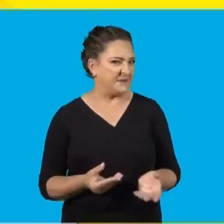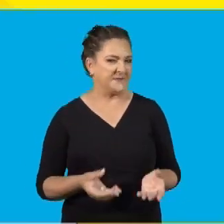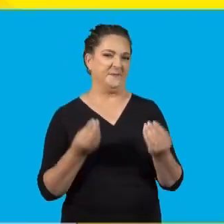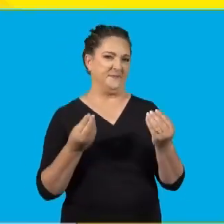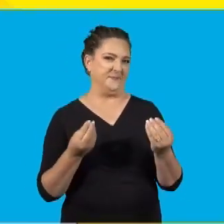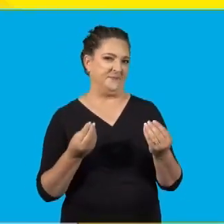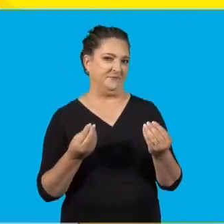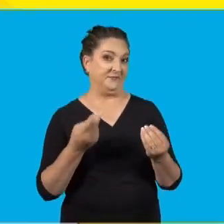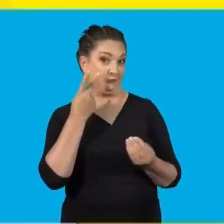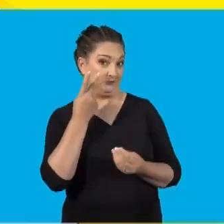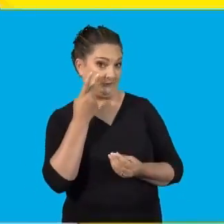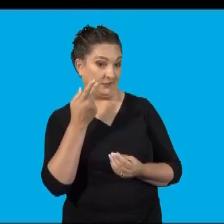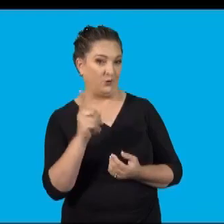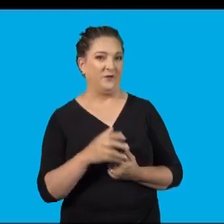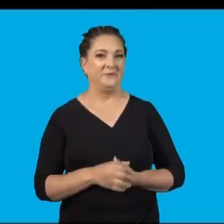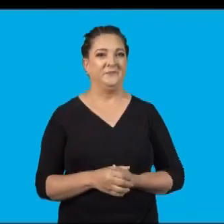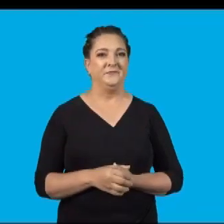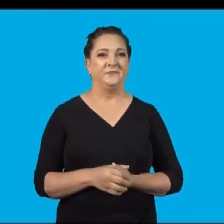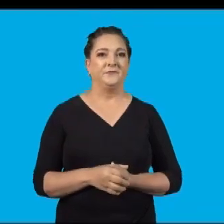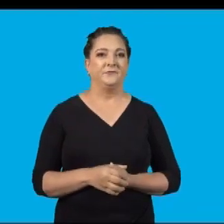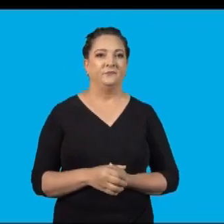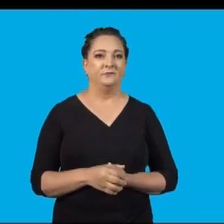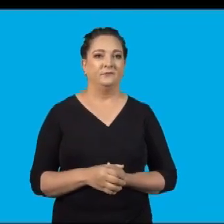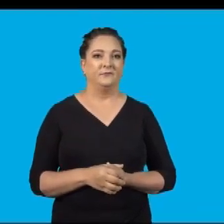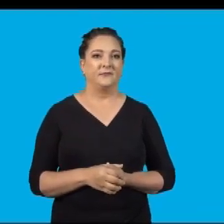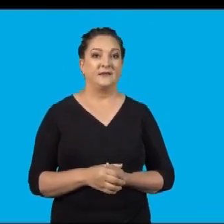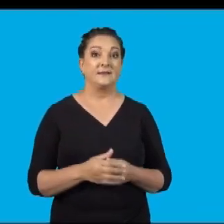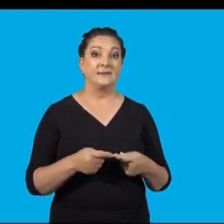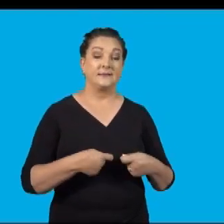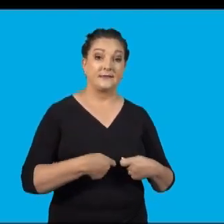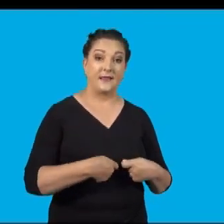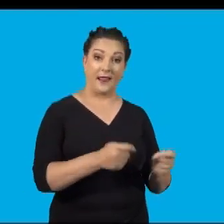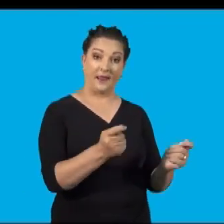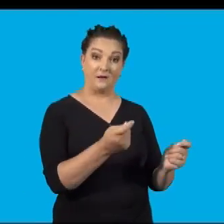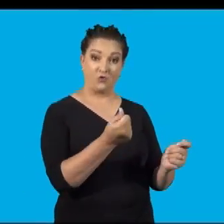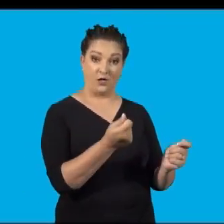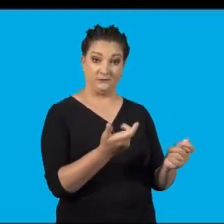ascertain whether it's a profit or a loss. You simply say the selling price